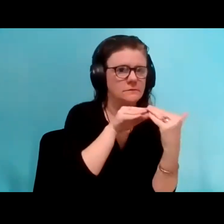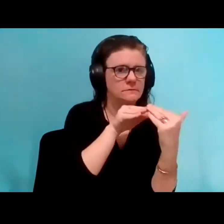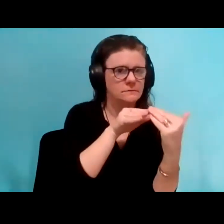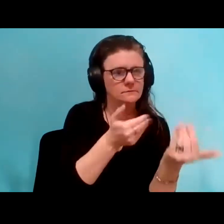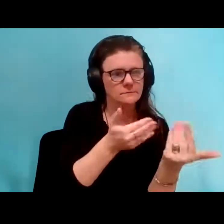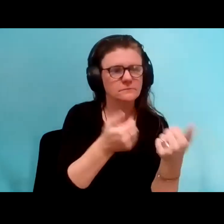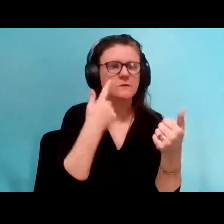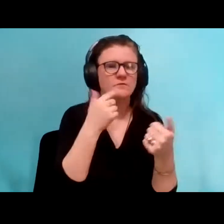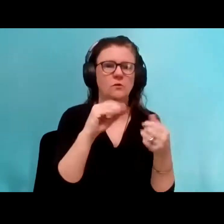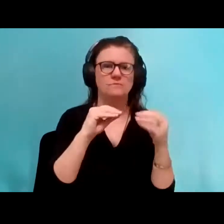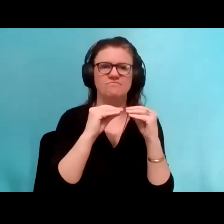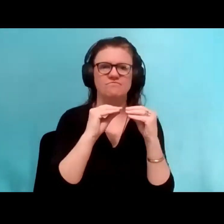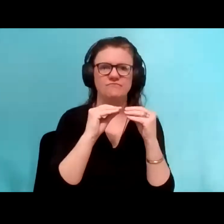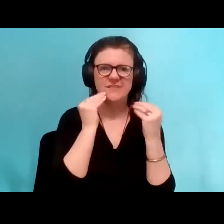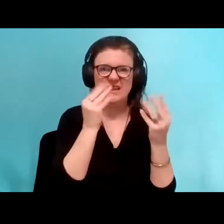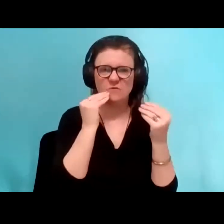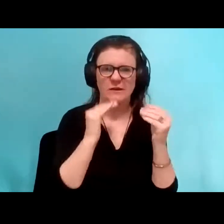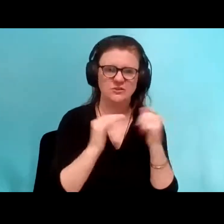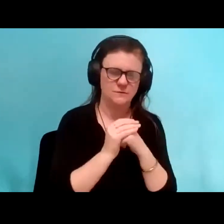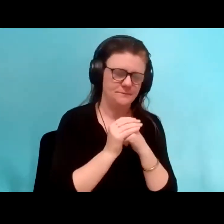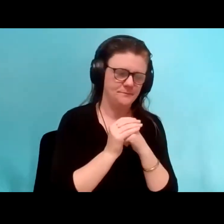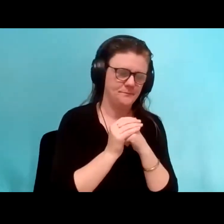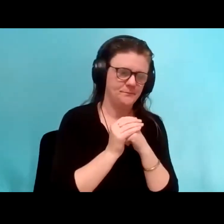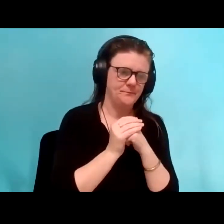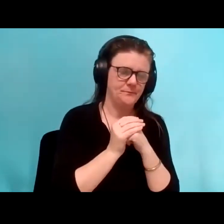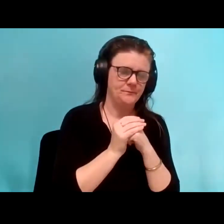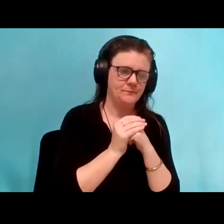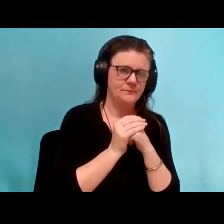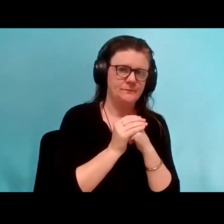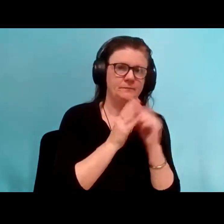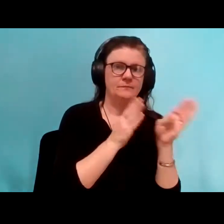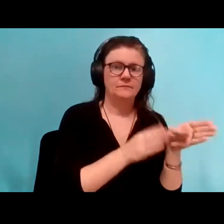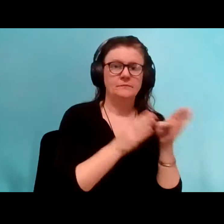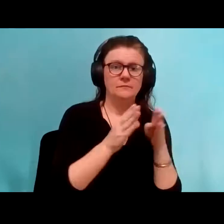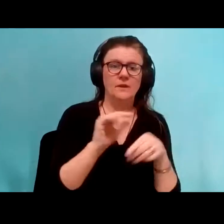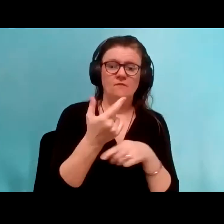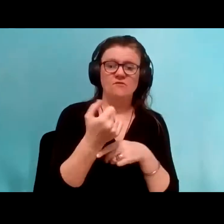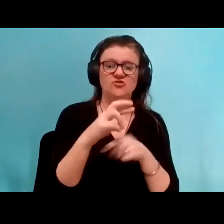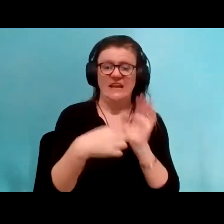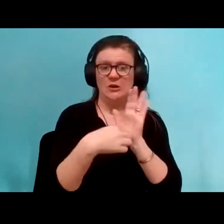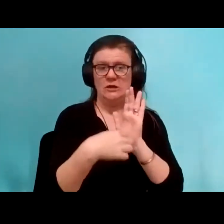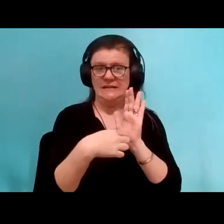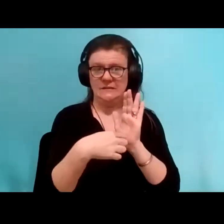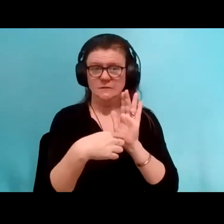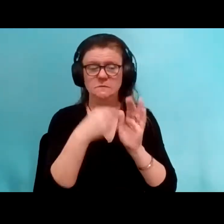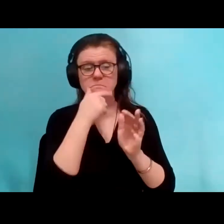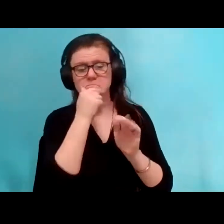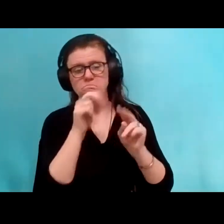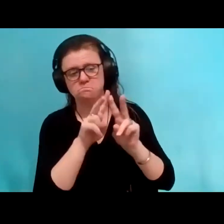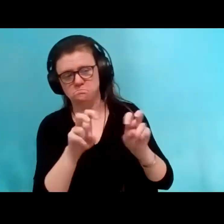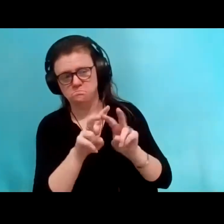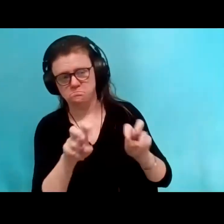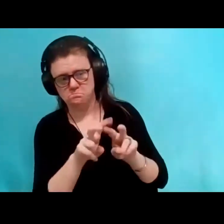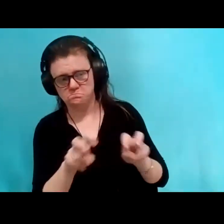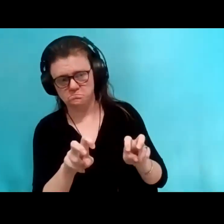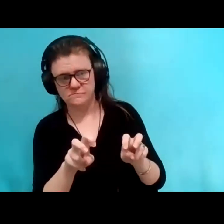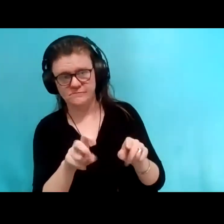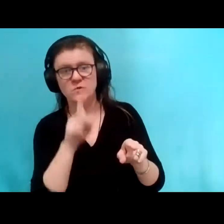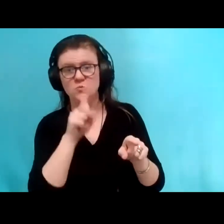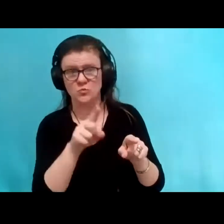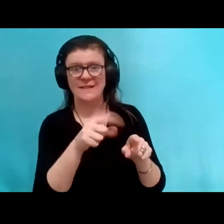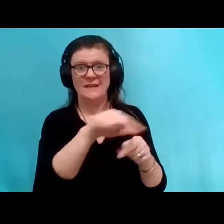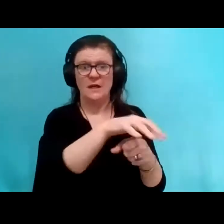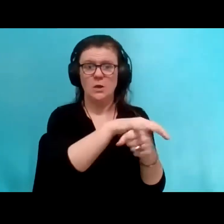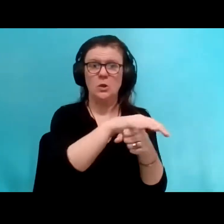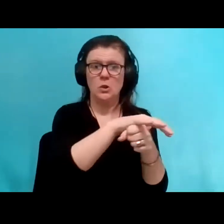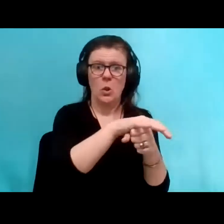disaggregation being studied. The basis for the selection of gender indicators to be disaggregated should be clearly guided by